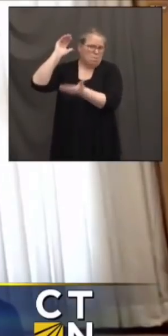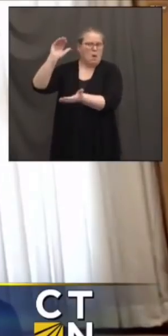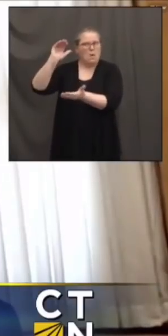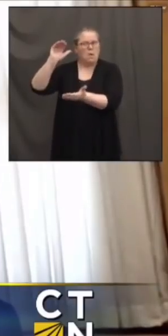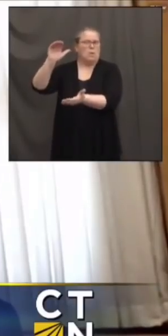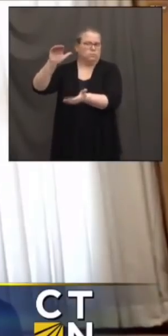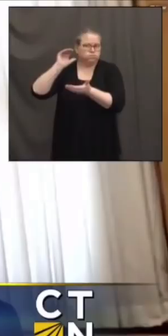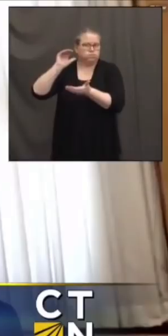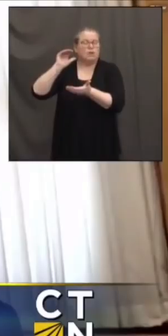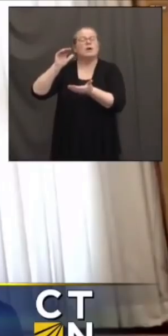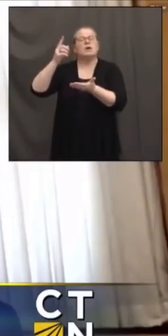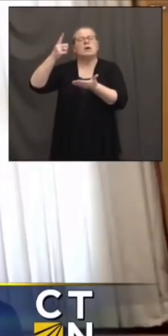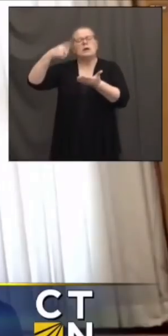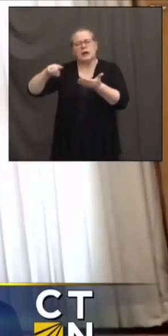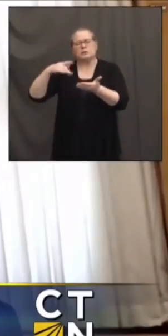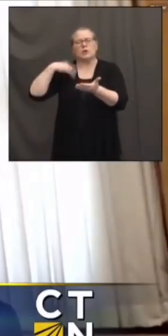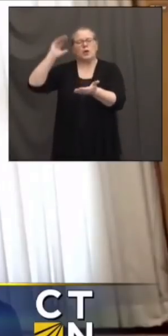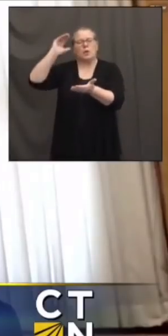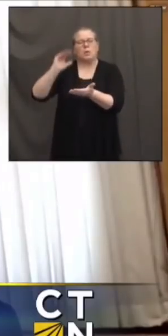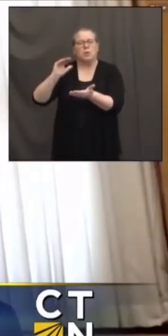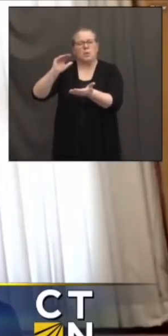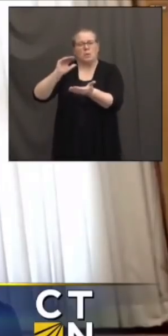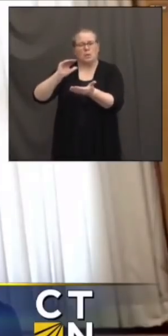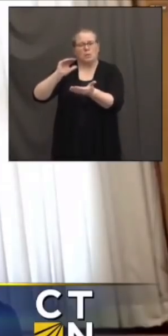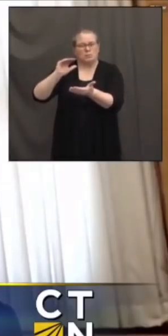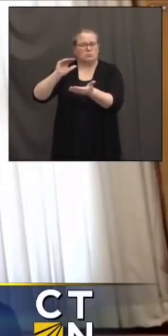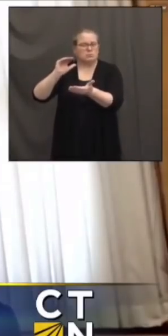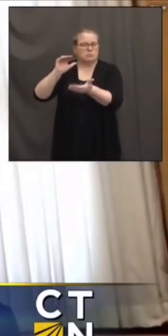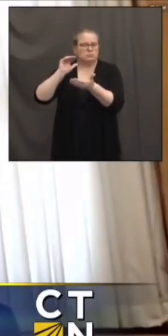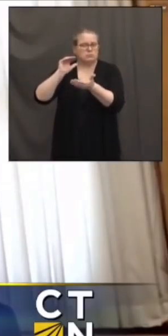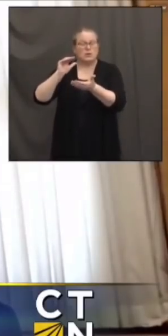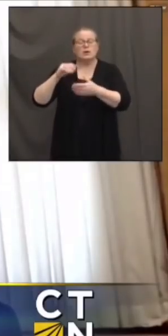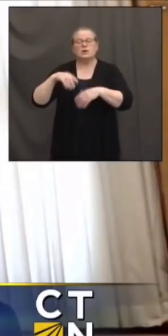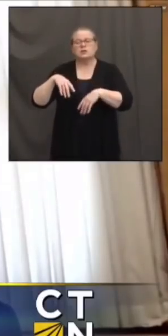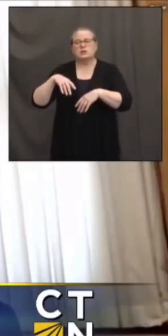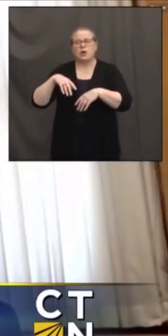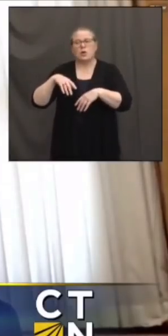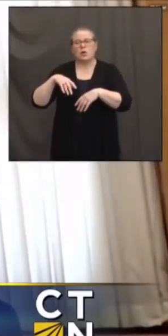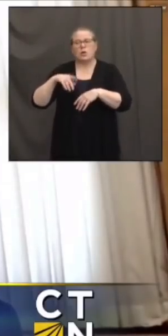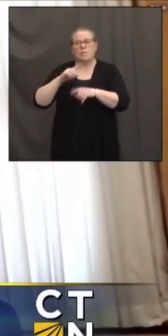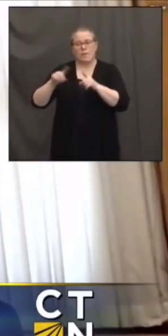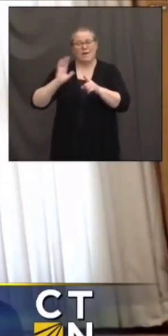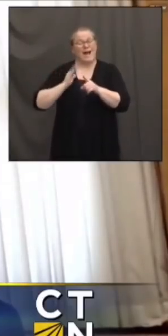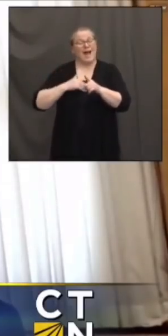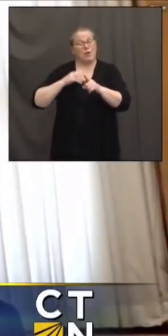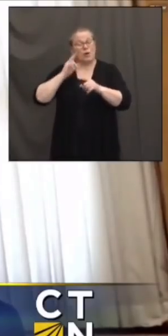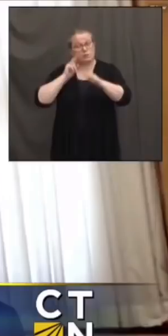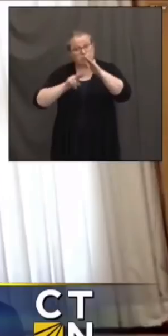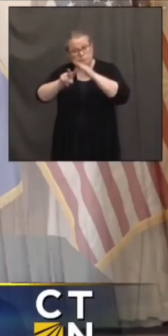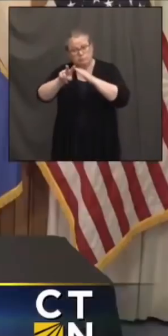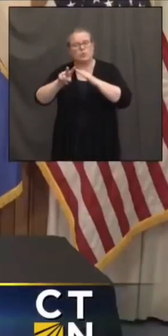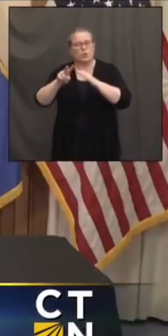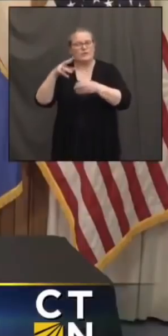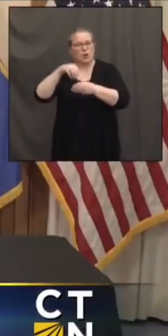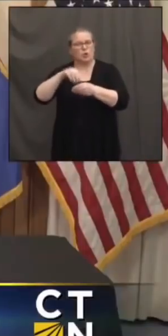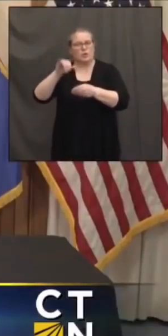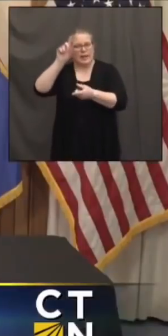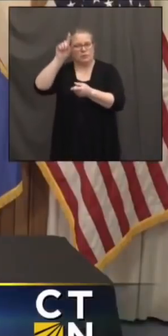what's baked into our models going forward. So this could be a high watermark for a couple of weeks, probably getting us through the month.